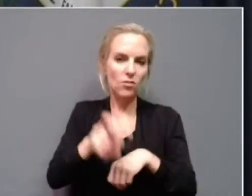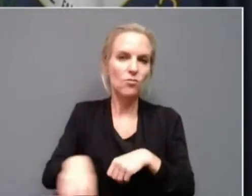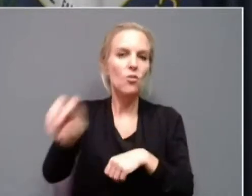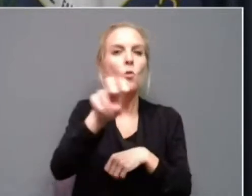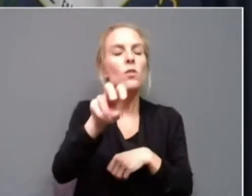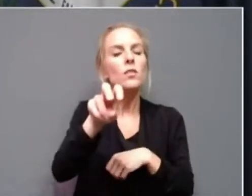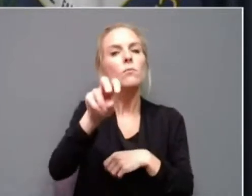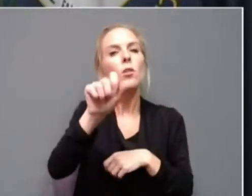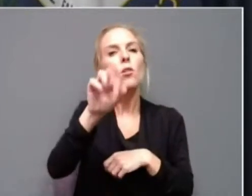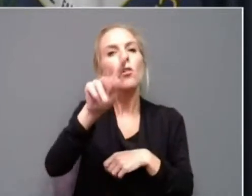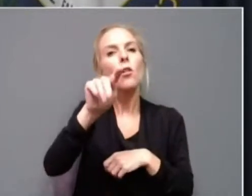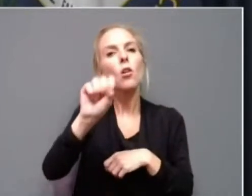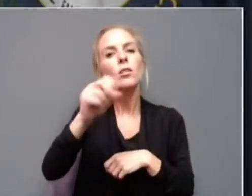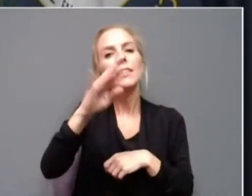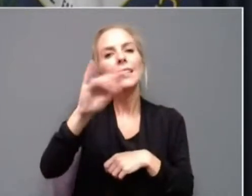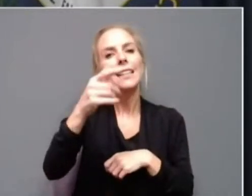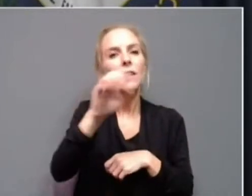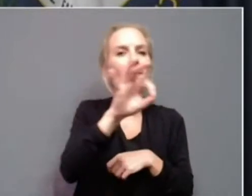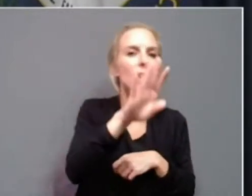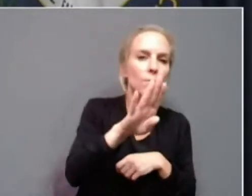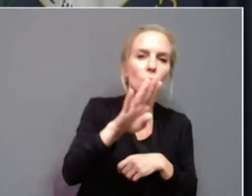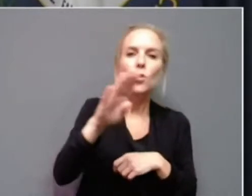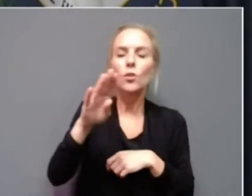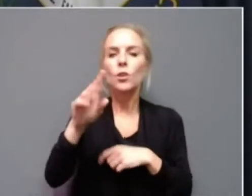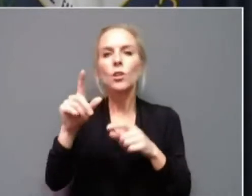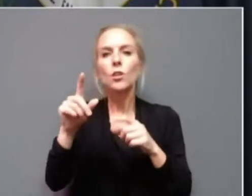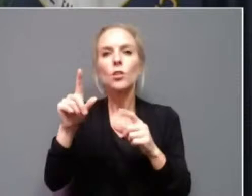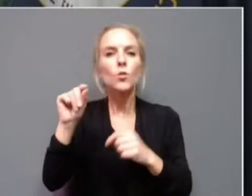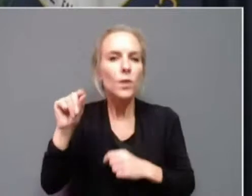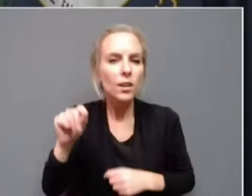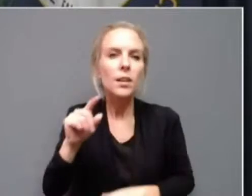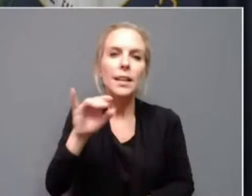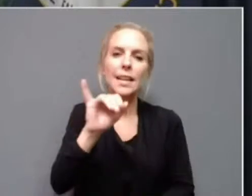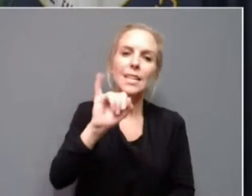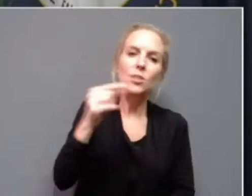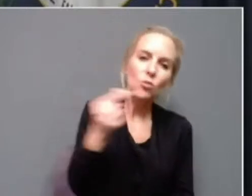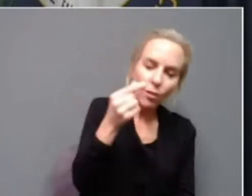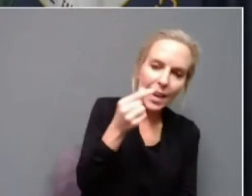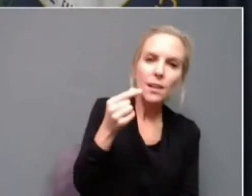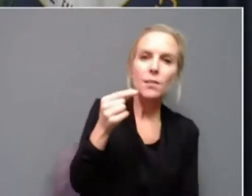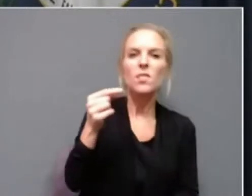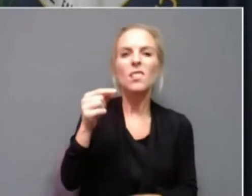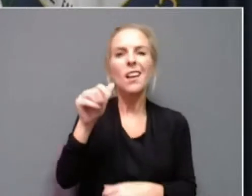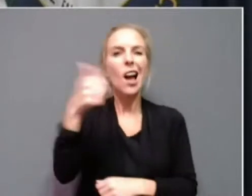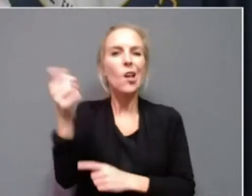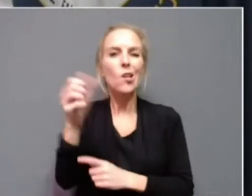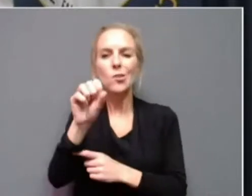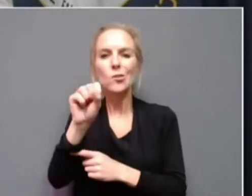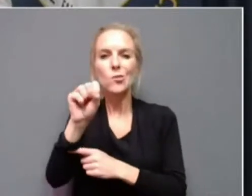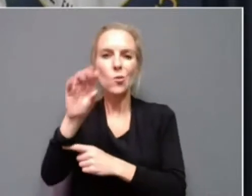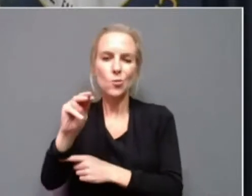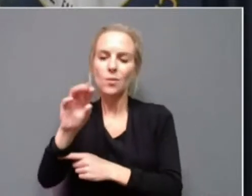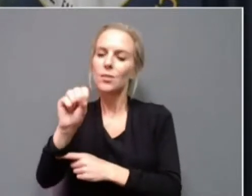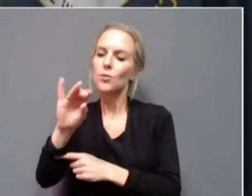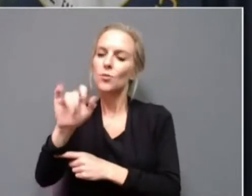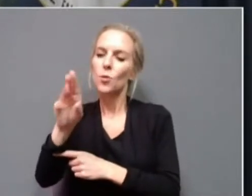Heritage Facebook, Twitter, Instagram, social media sites, as well as the Cabinet's website,